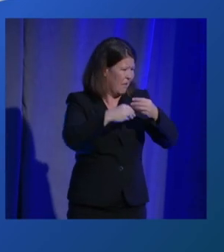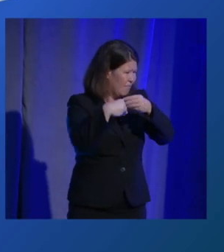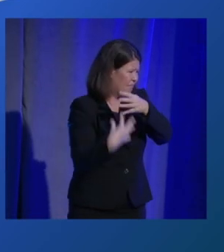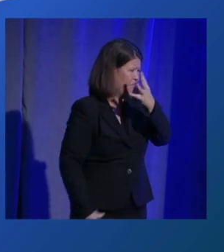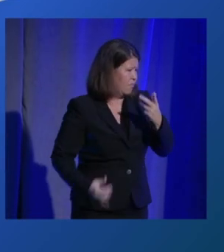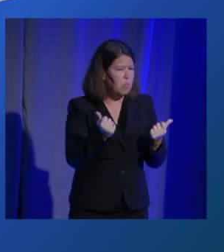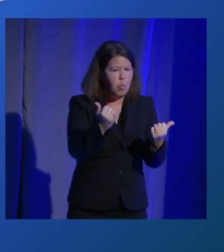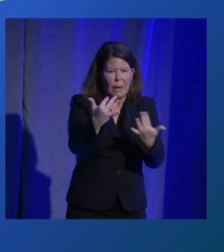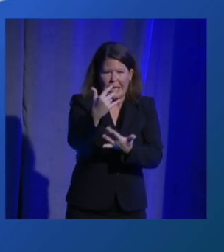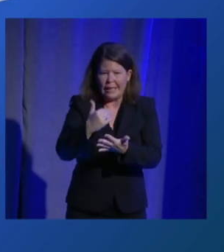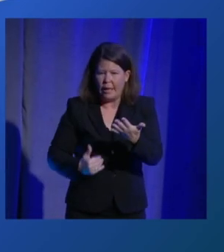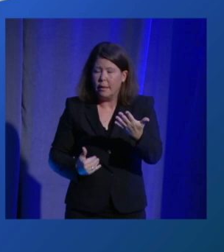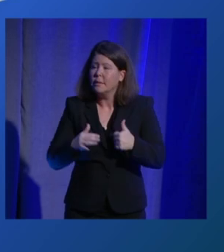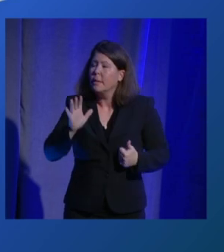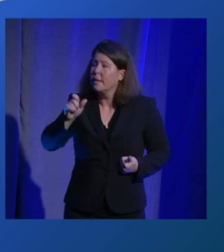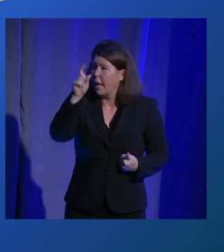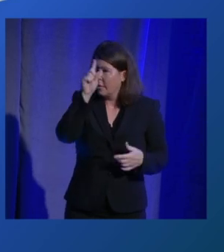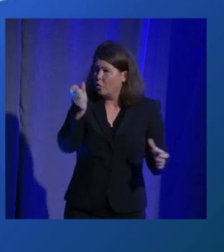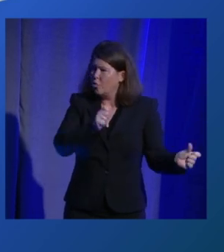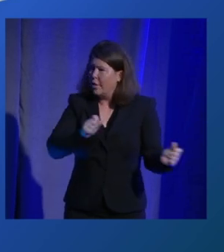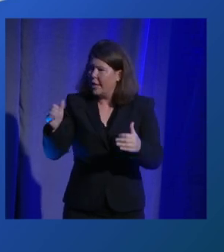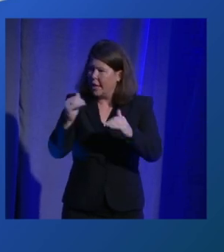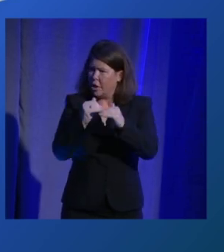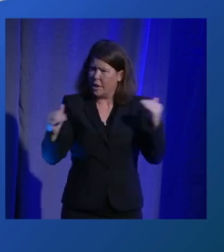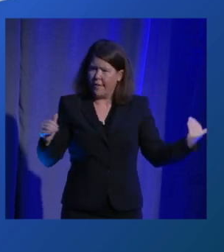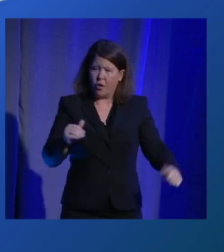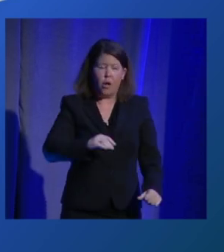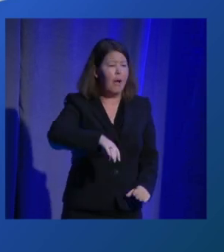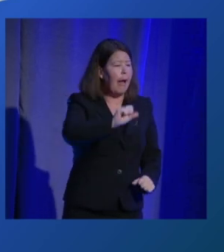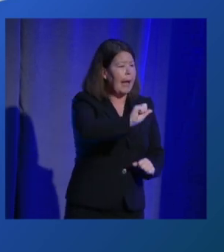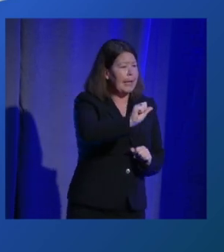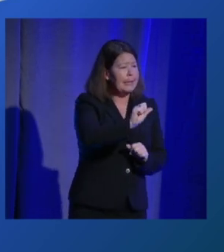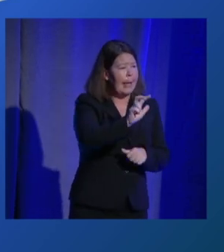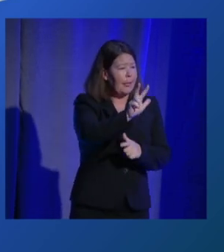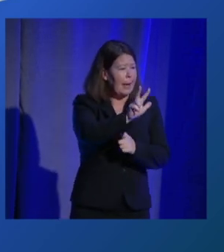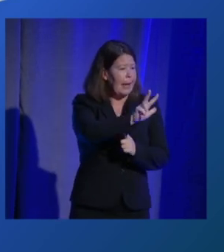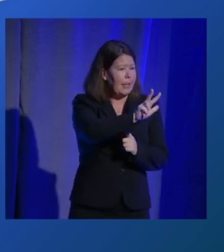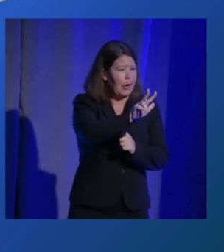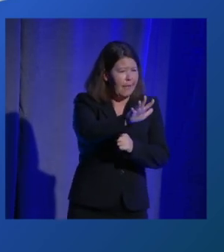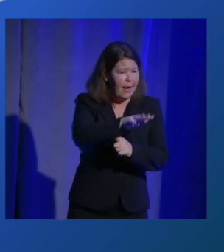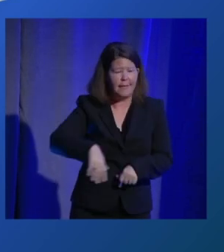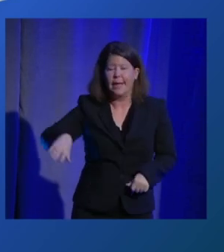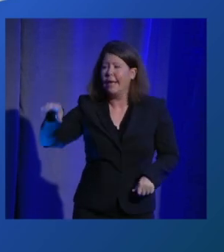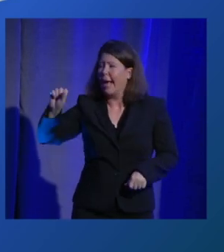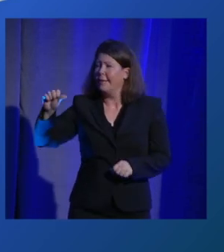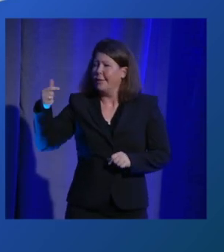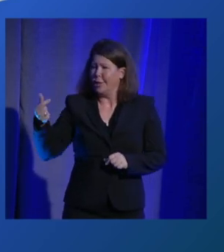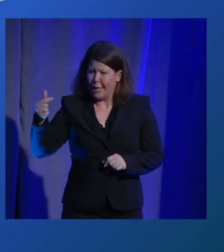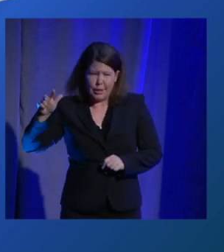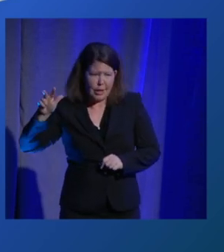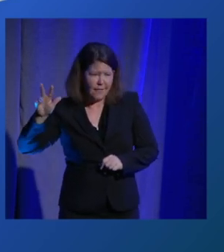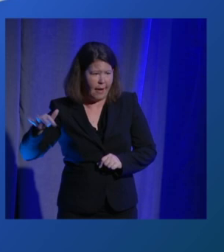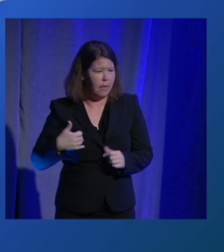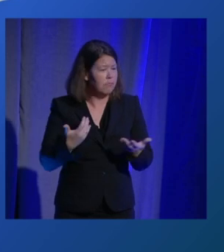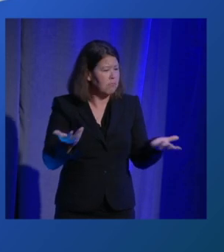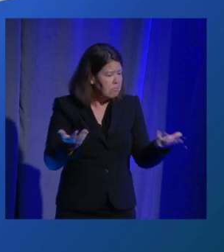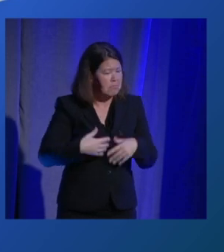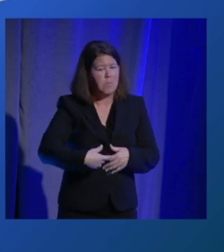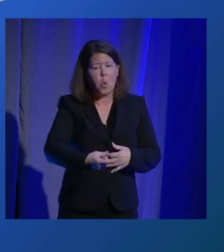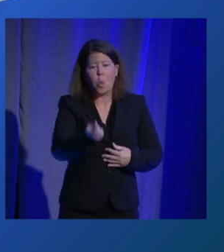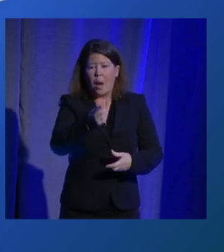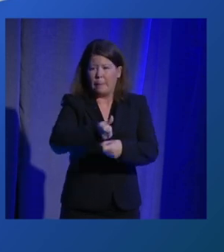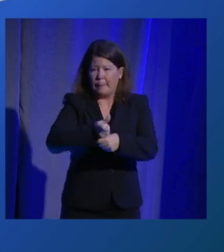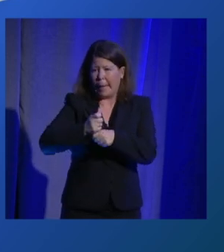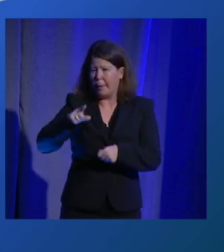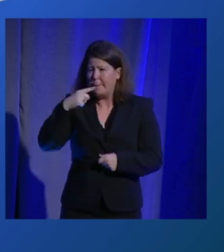the F35 and the SU Q35 other than one is made in Russia and one is made in the US the